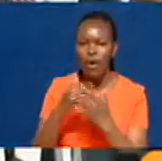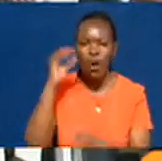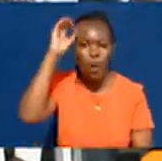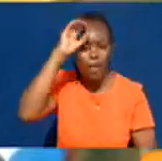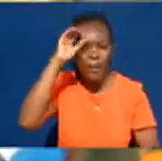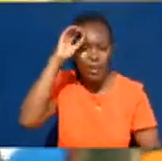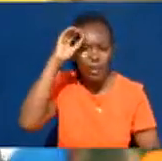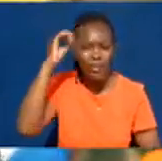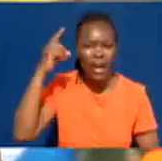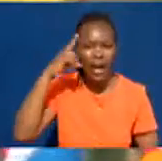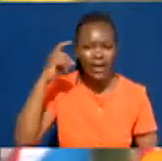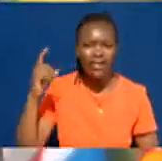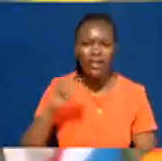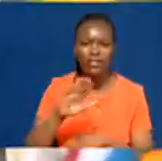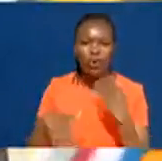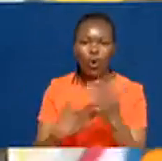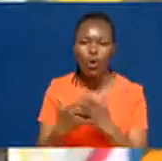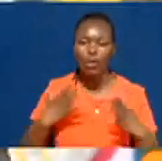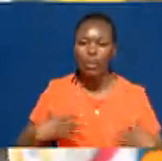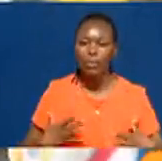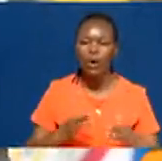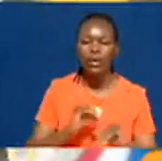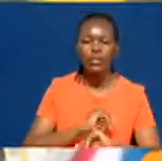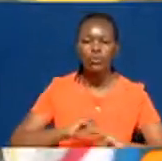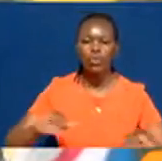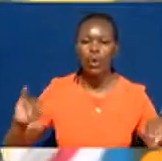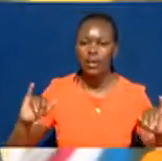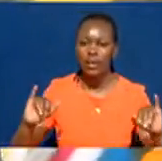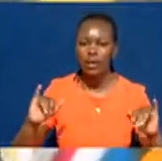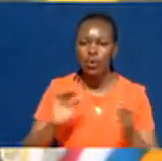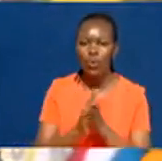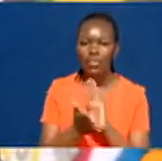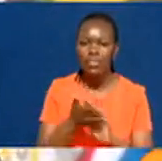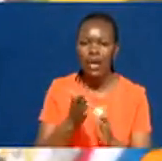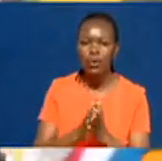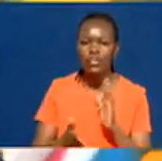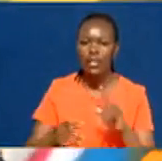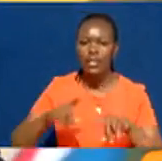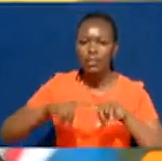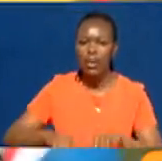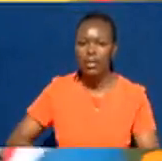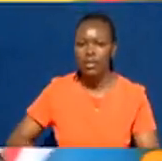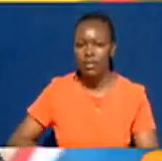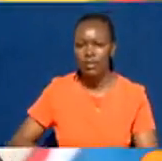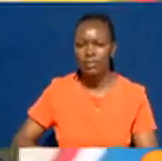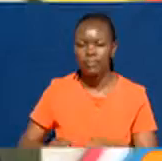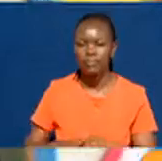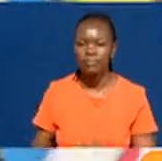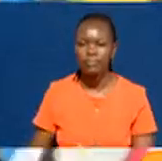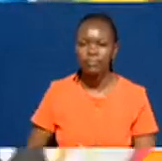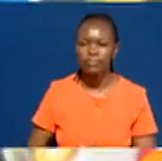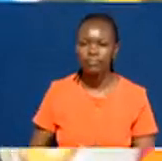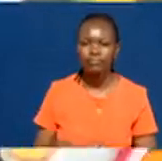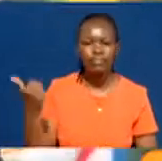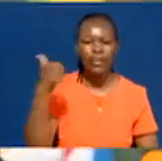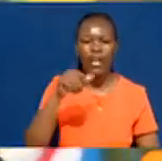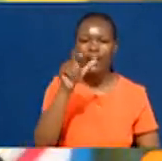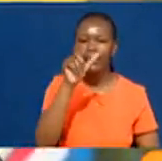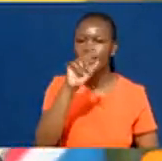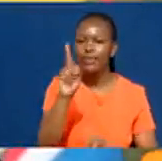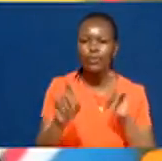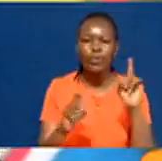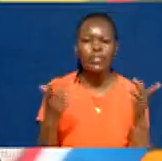mtu atashurutishwa kuwa na msimamo mmoja ama msimamo mwingine. Any questions, good people?